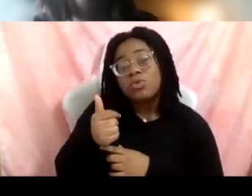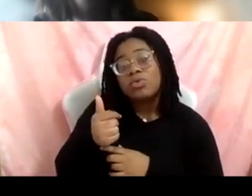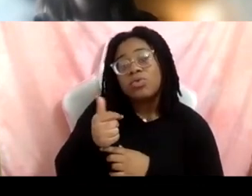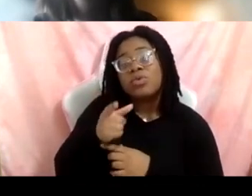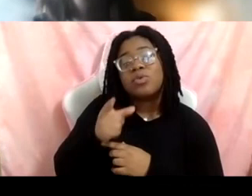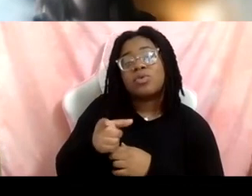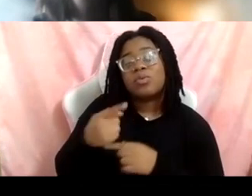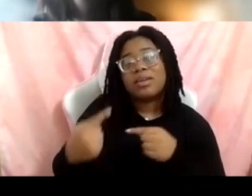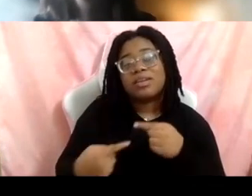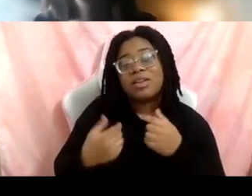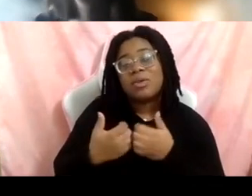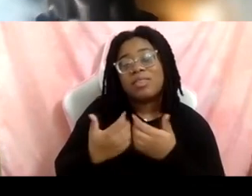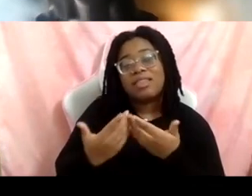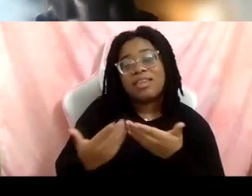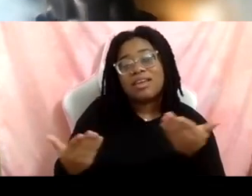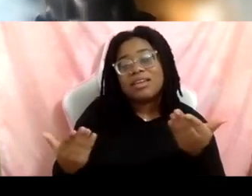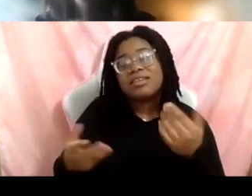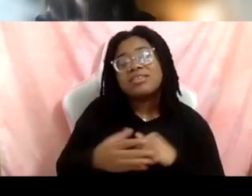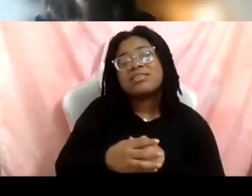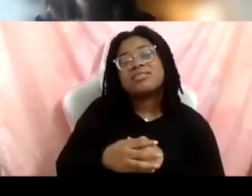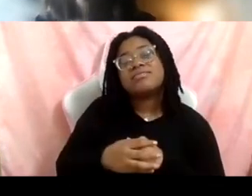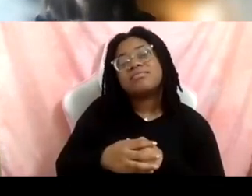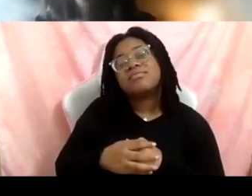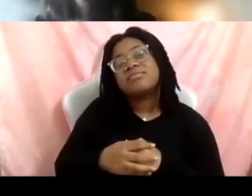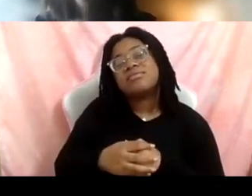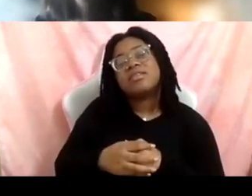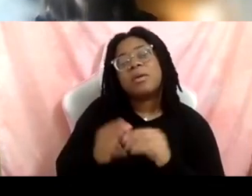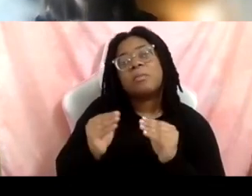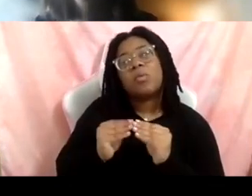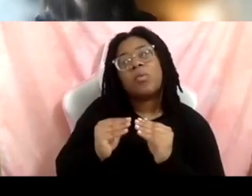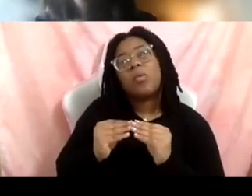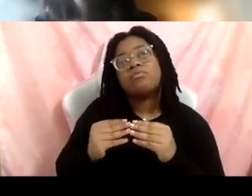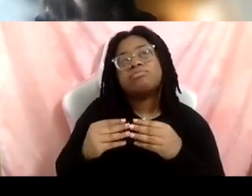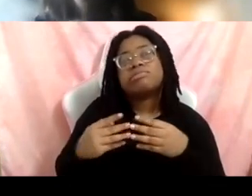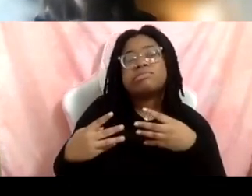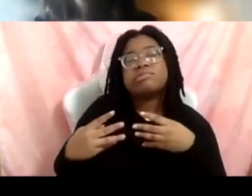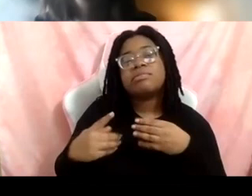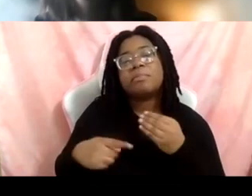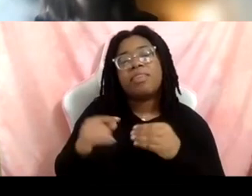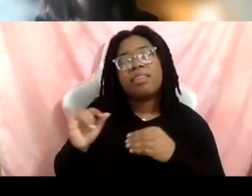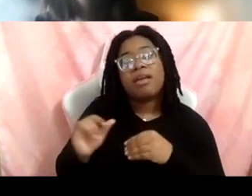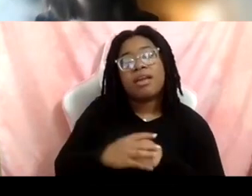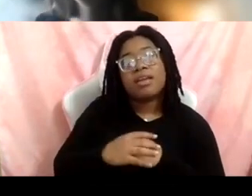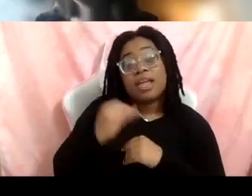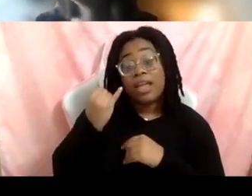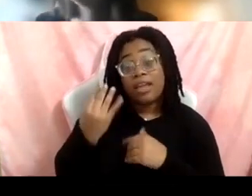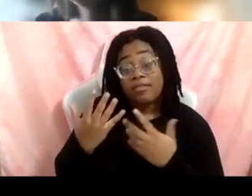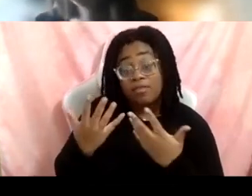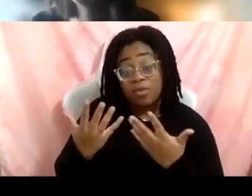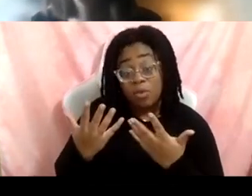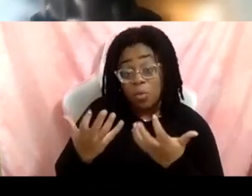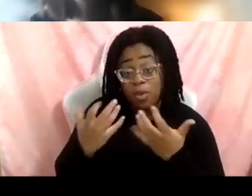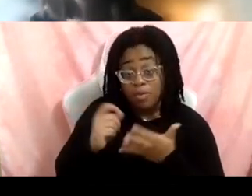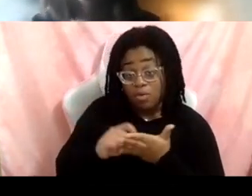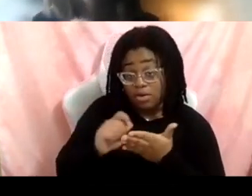dealing with things. So I'm a little more on the fence about that. But in terms of if you want to be a